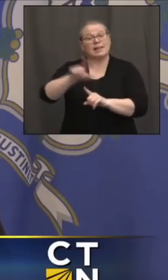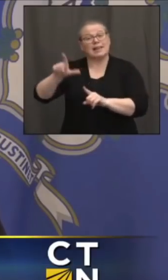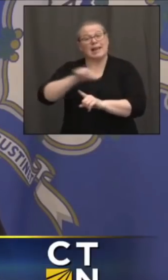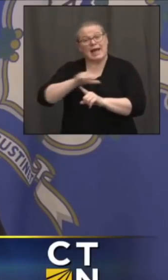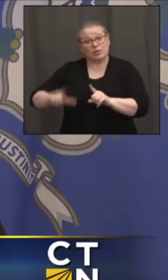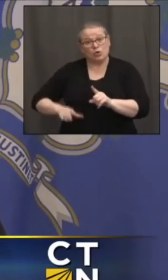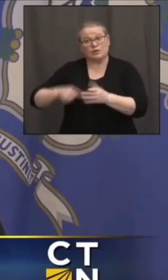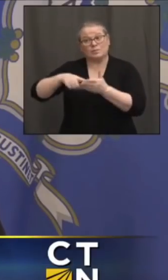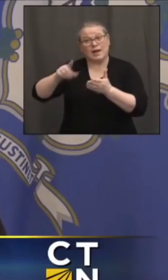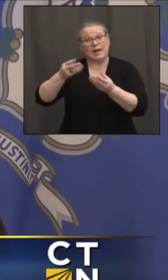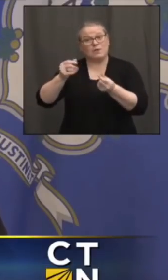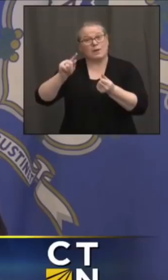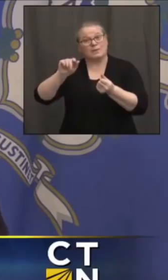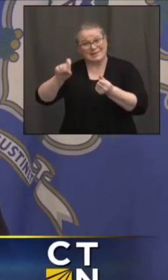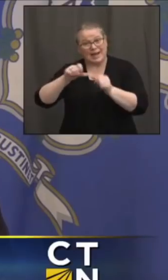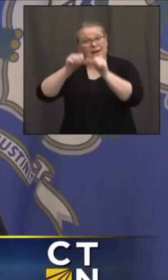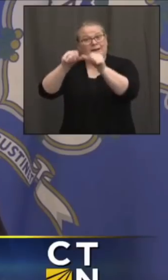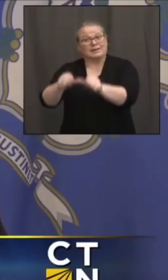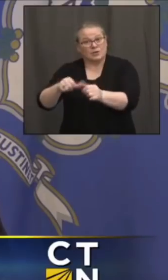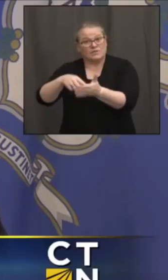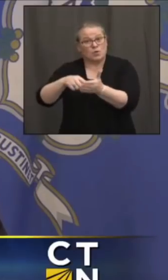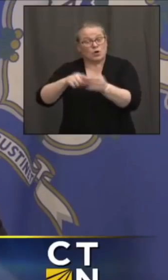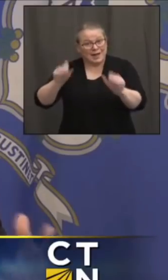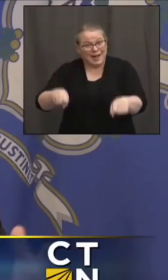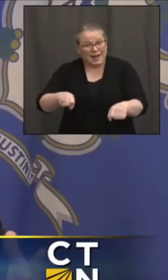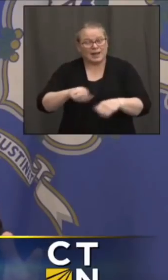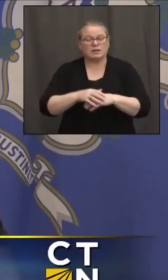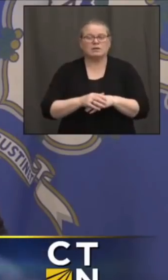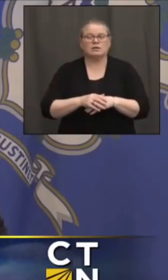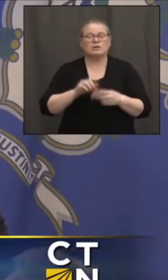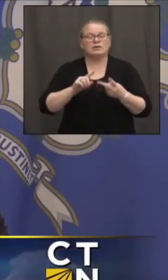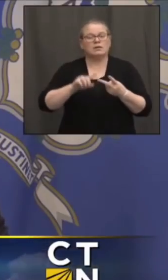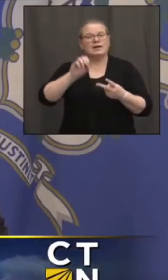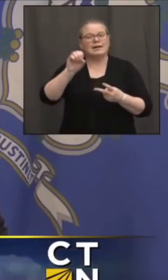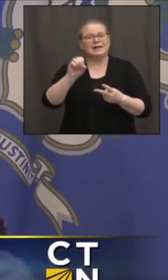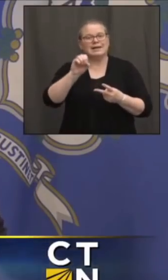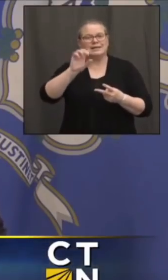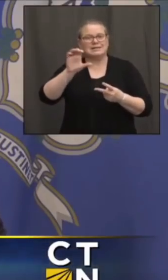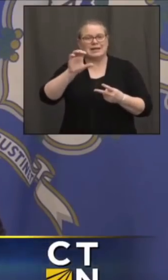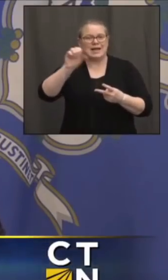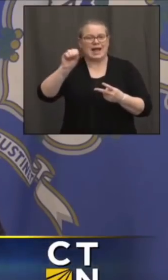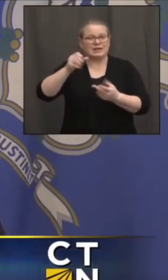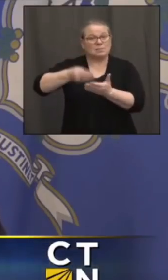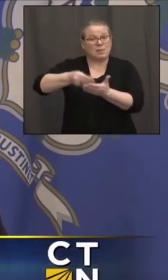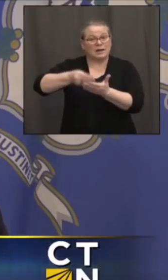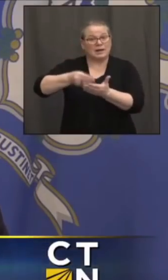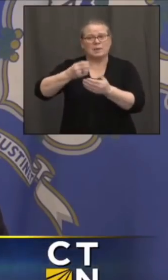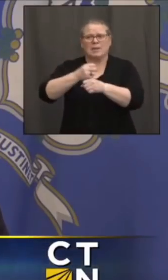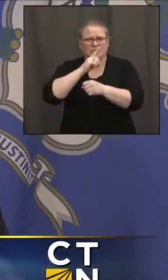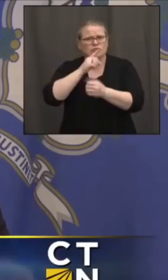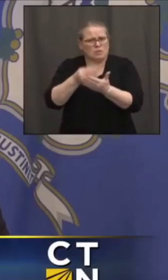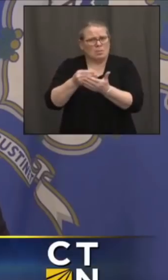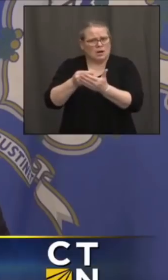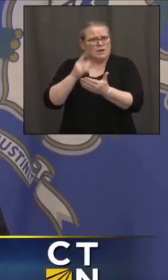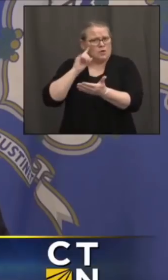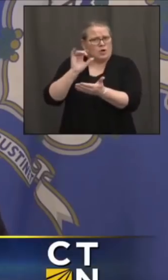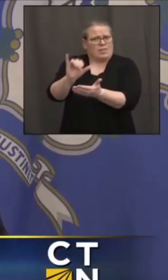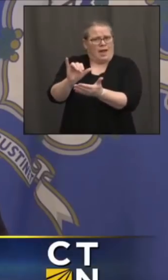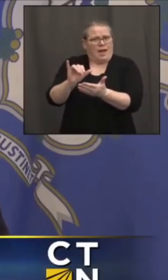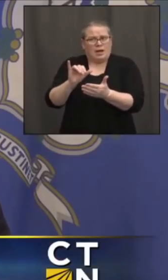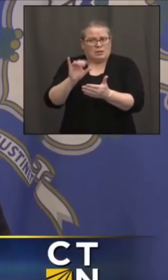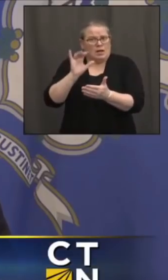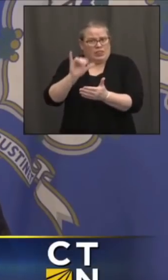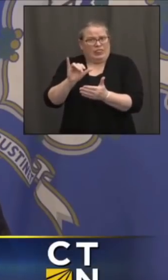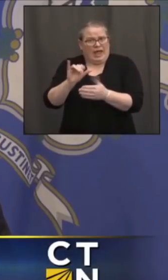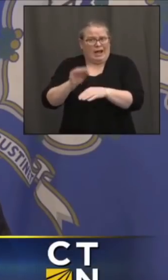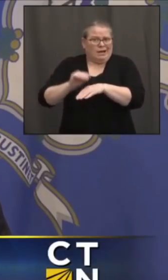pay property tax. ECS funding, making sure there's more funding there, that's a big driver of property tax, able to hold that